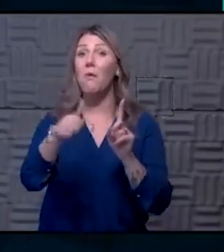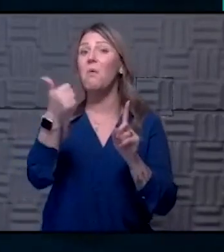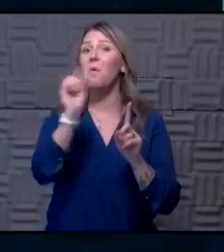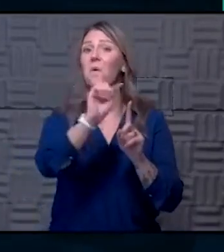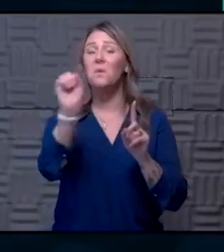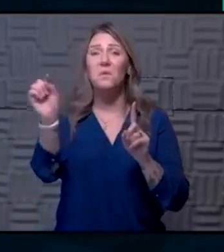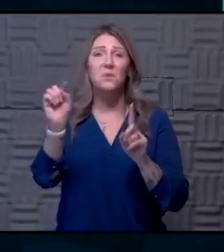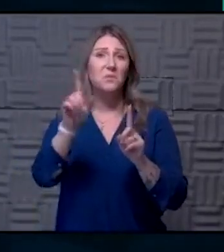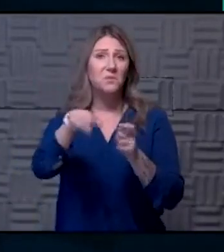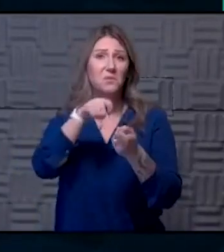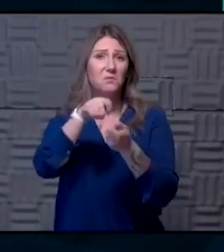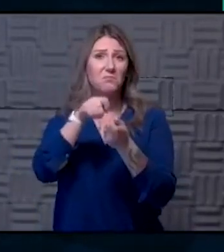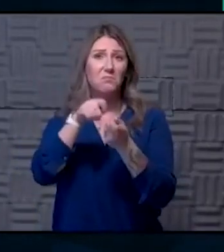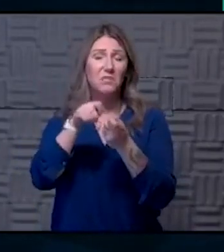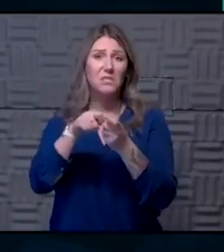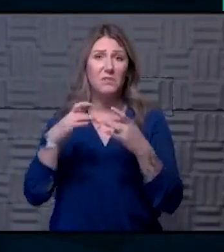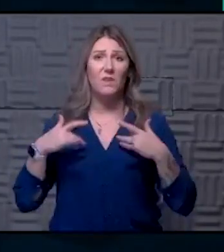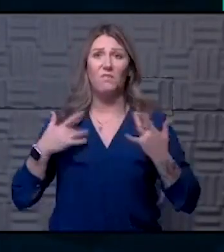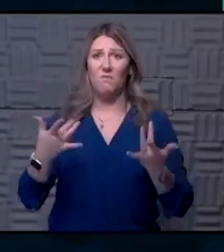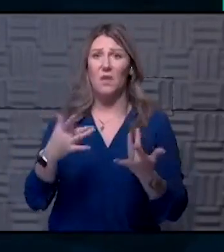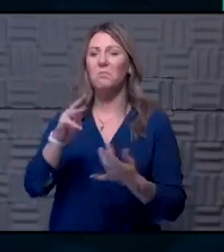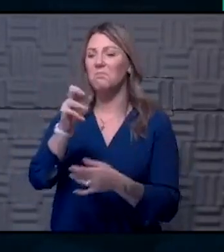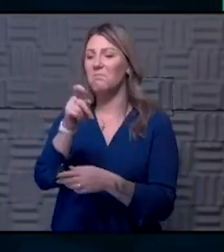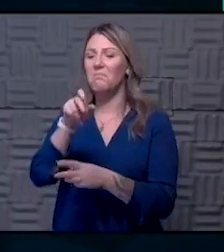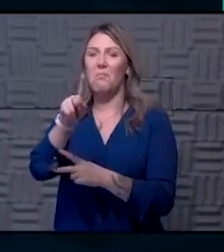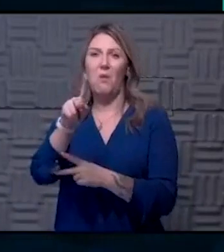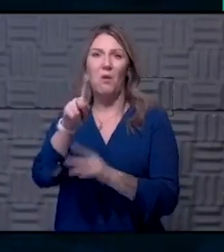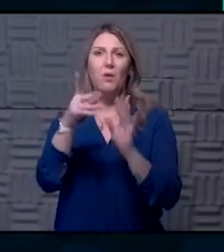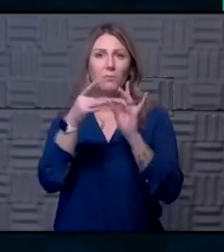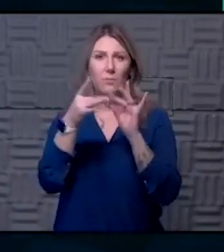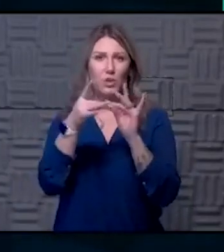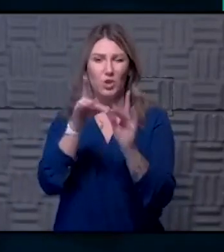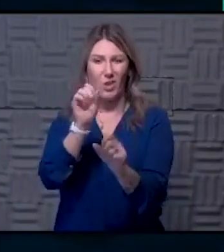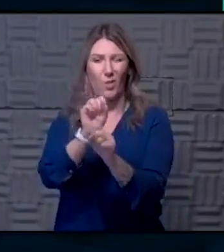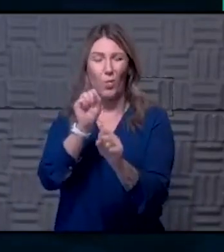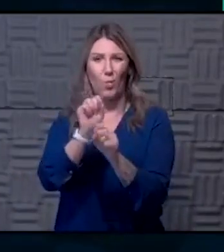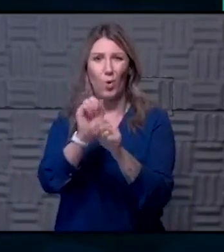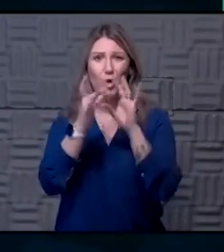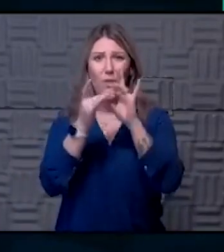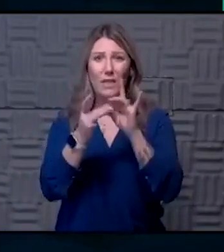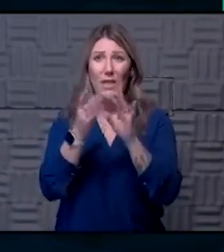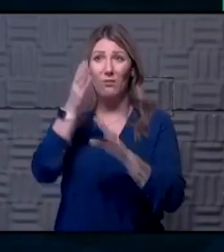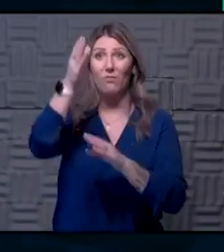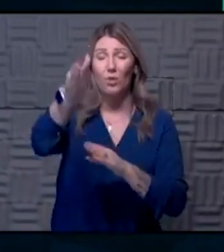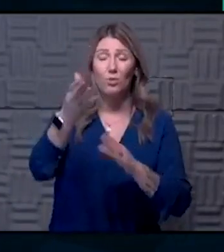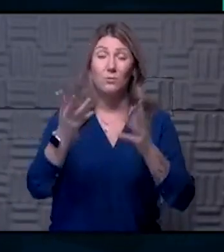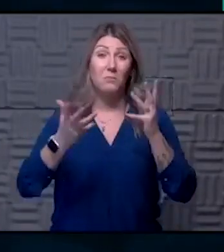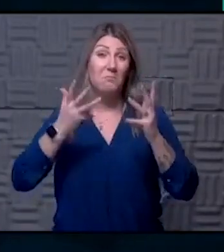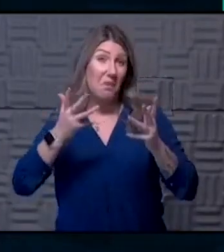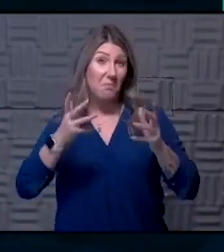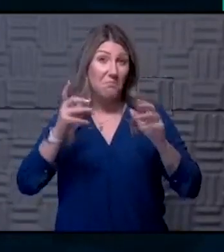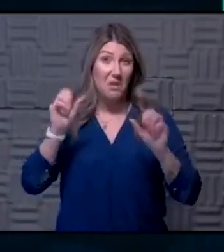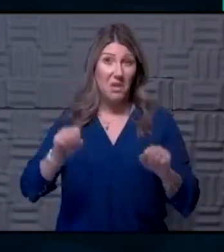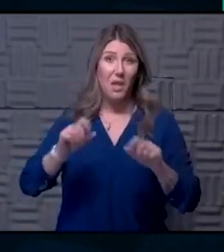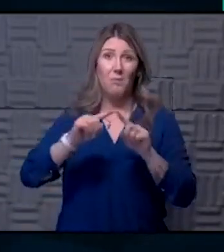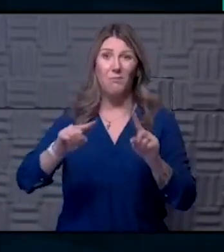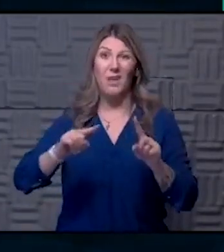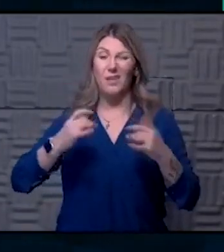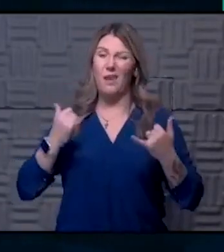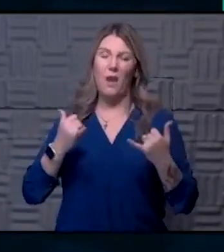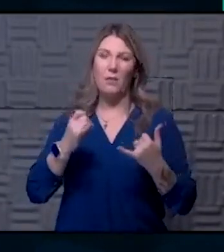specific event, as Mark talked about, work-related, in the future, we might be able to do that, but not at